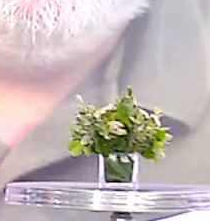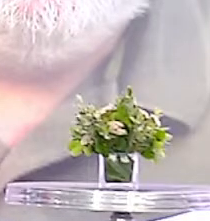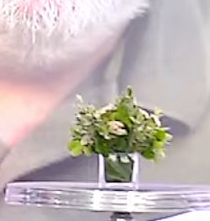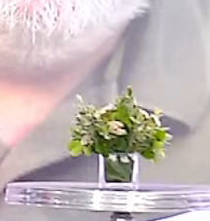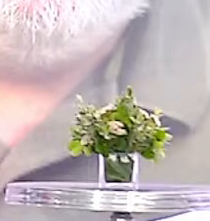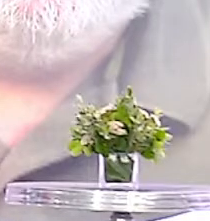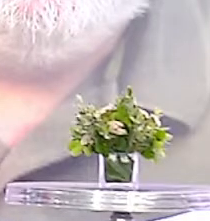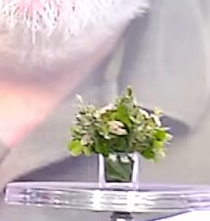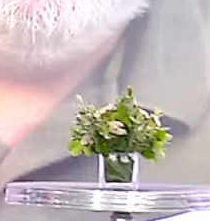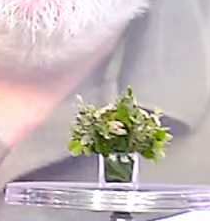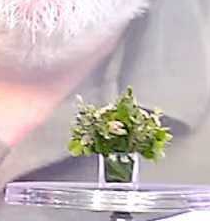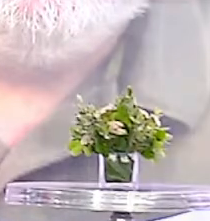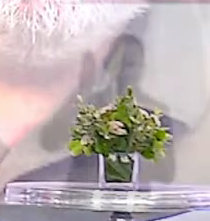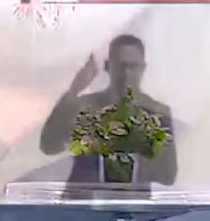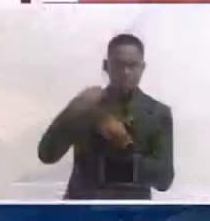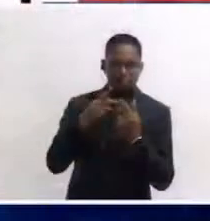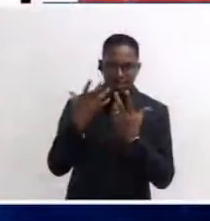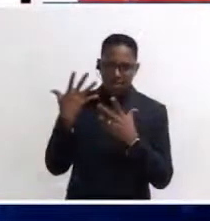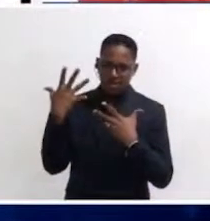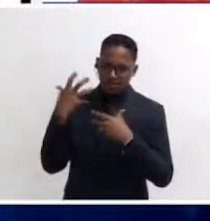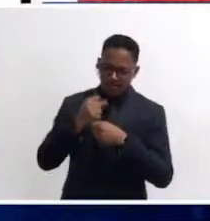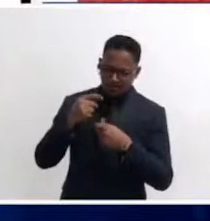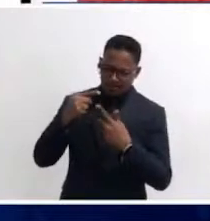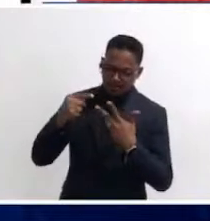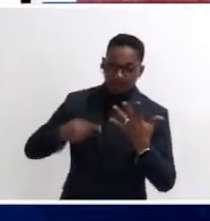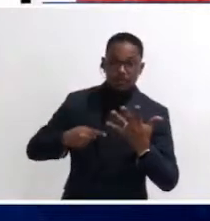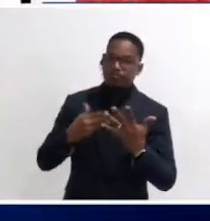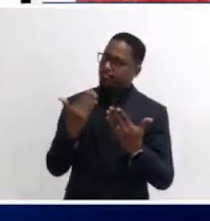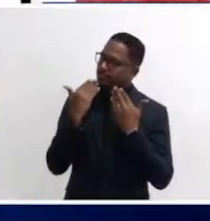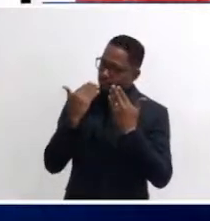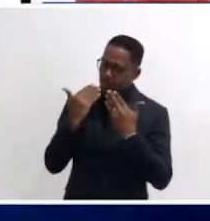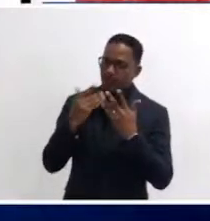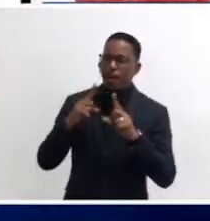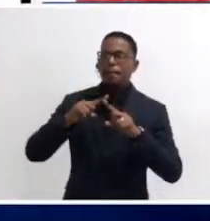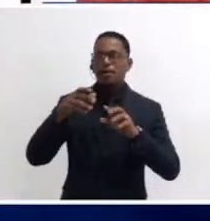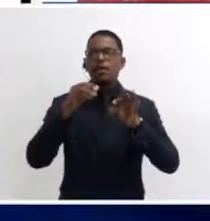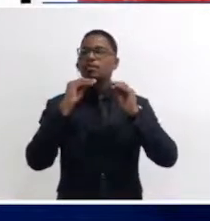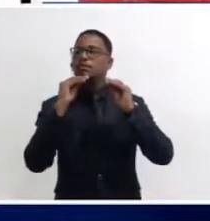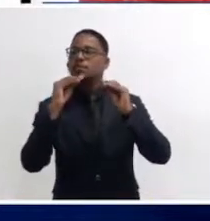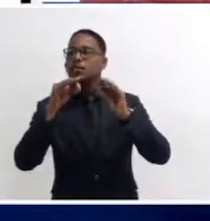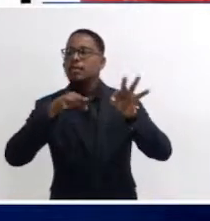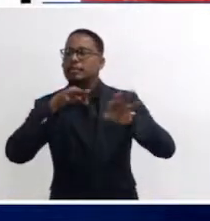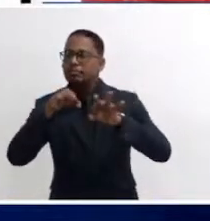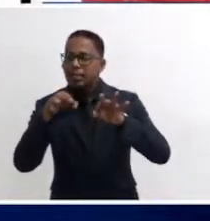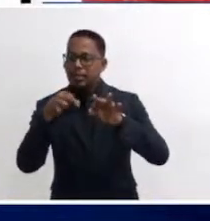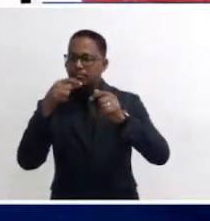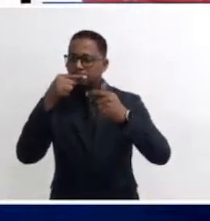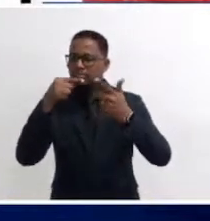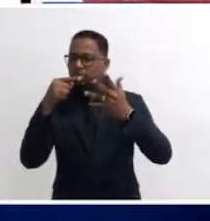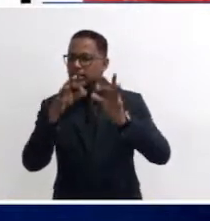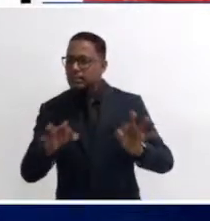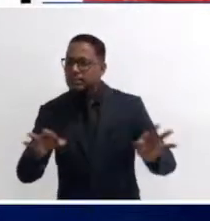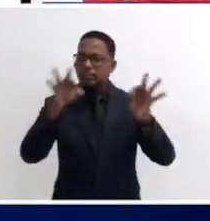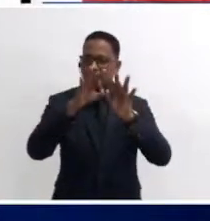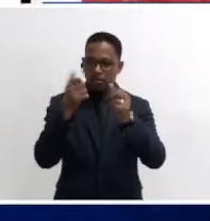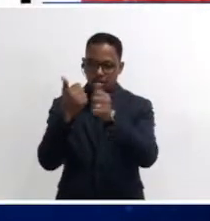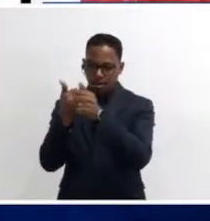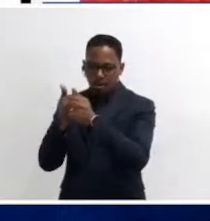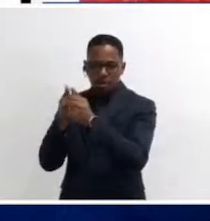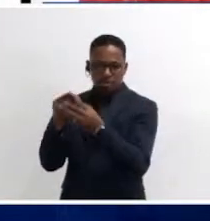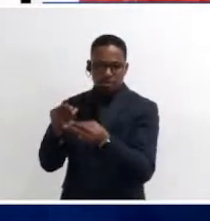so I appreciate that. But I'm showing here some pictures of some of the types of devices that I've worked on in my